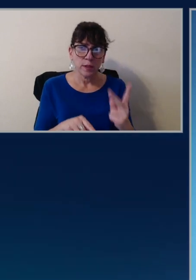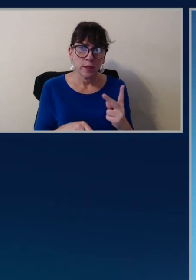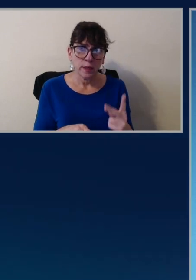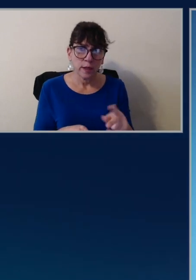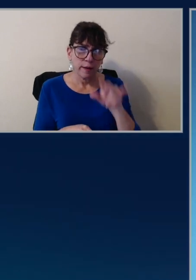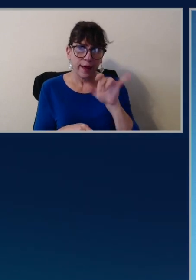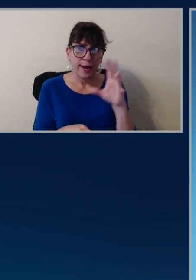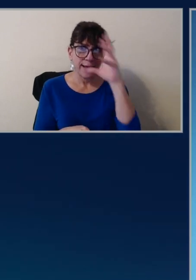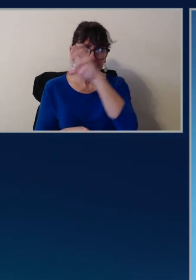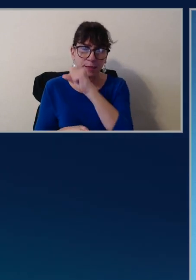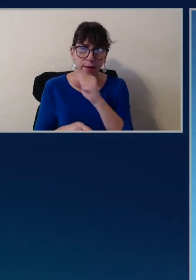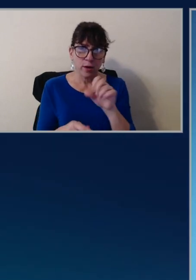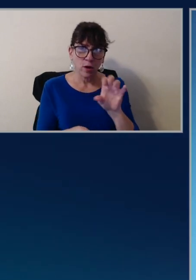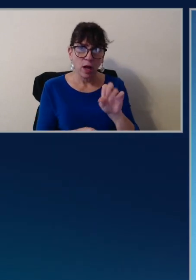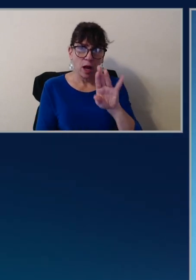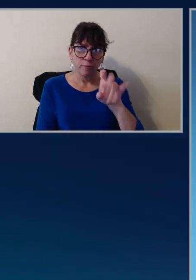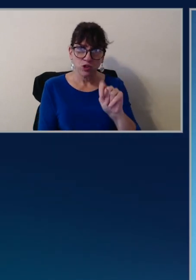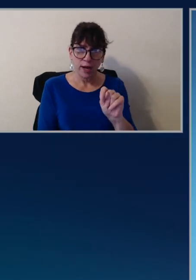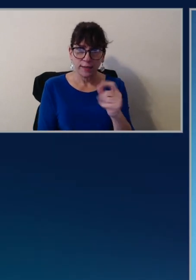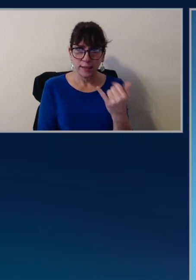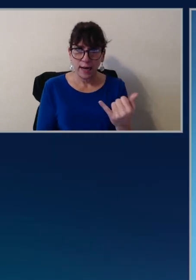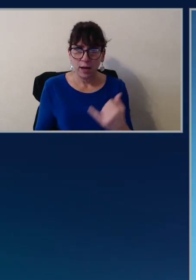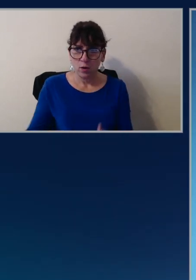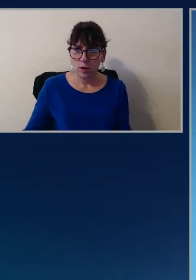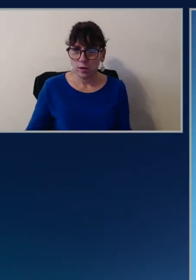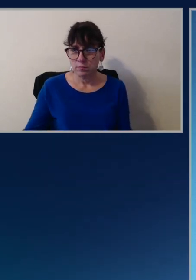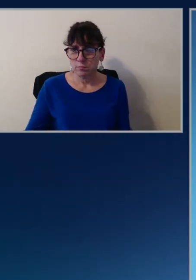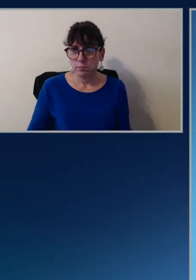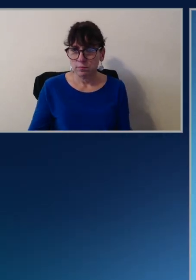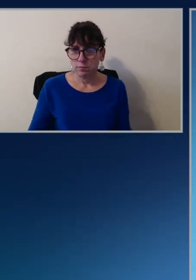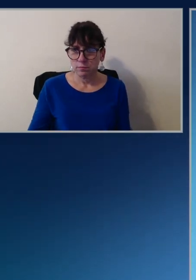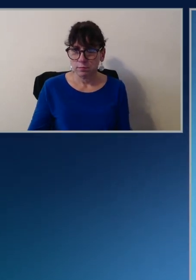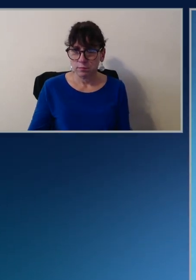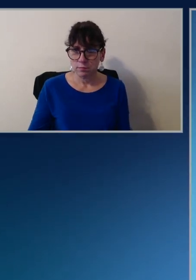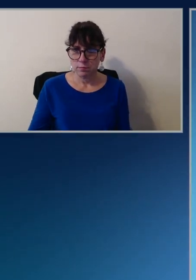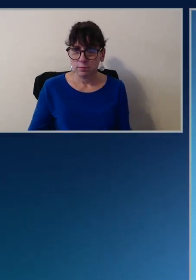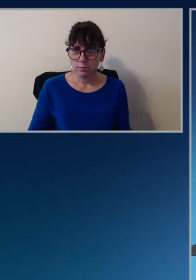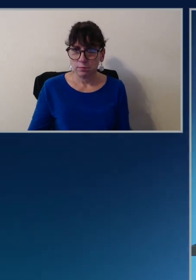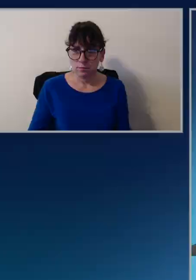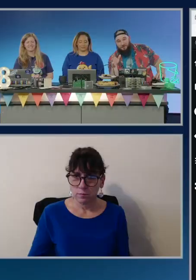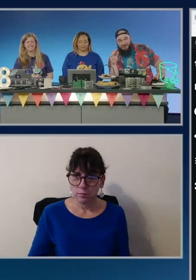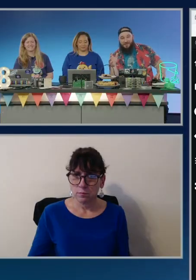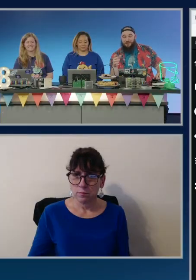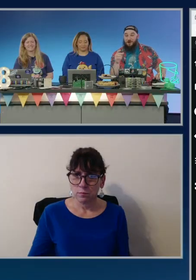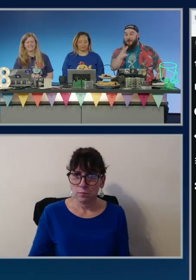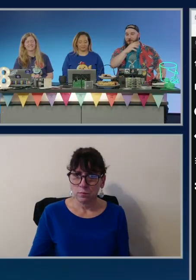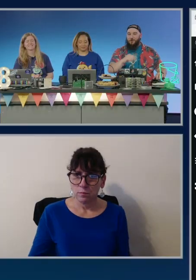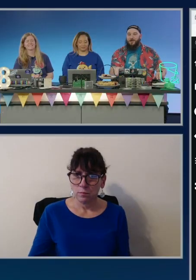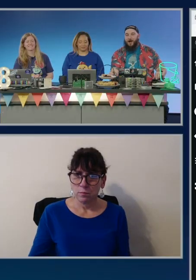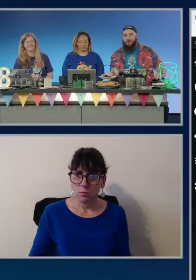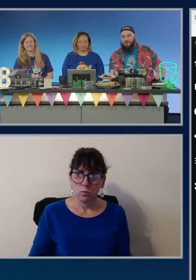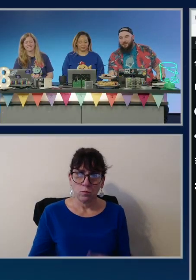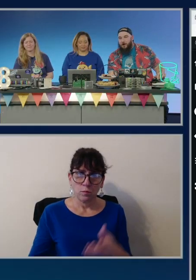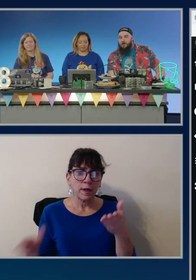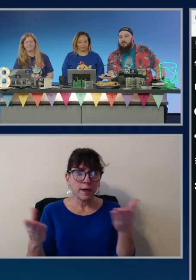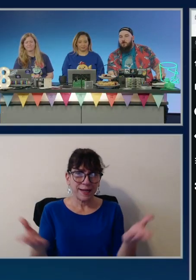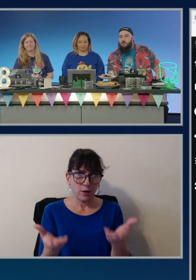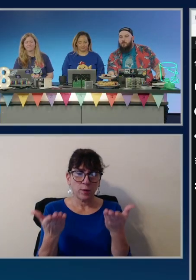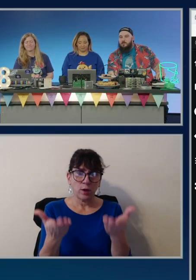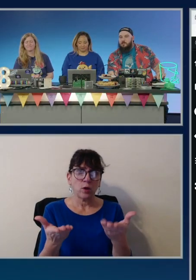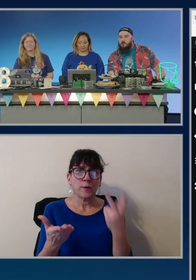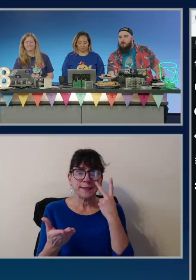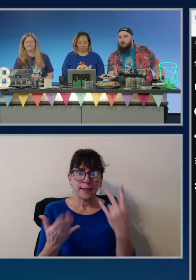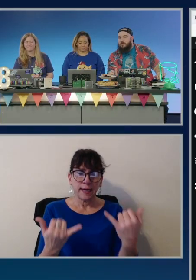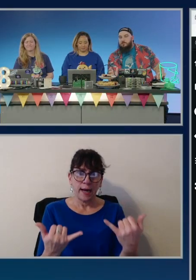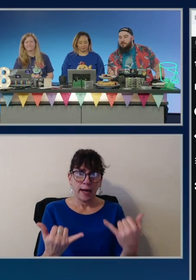right? We do. We don't yet, but we're trying to get there. What are we going to be seeing there? There you go. We see it now. So